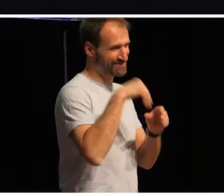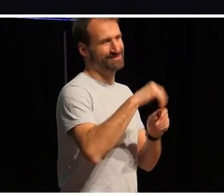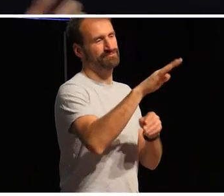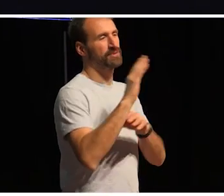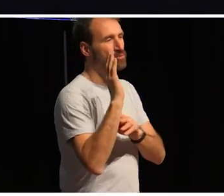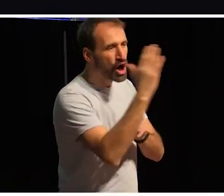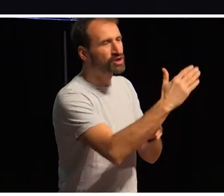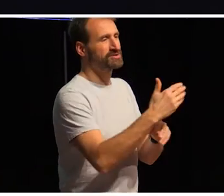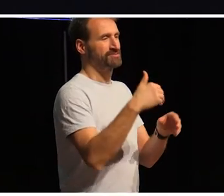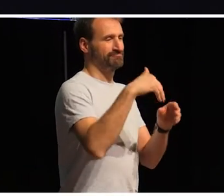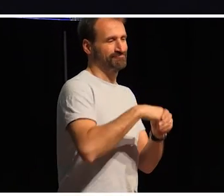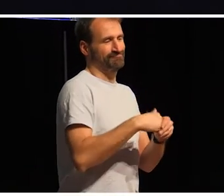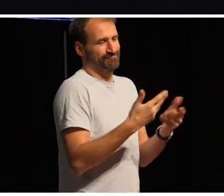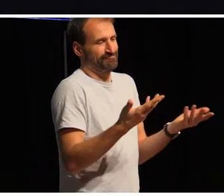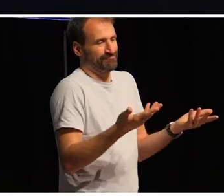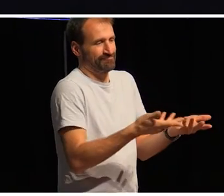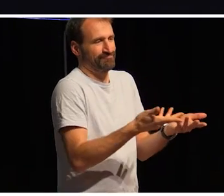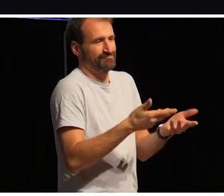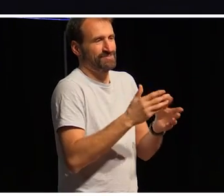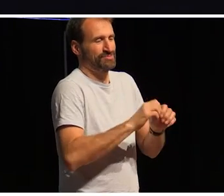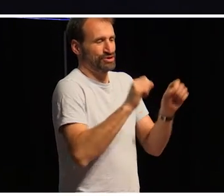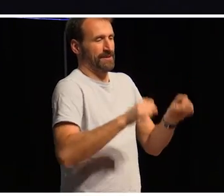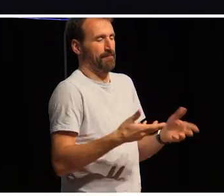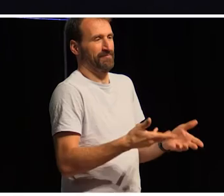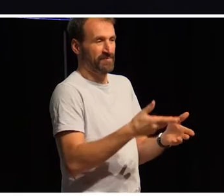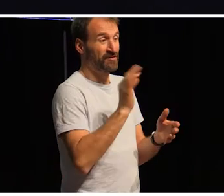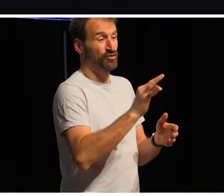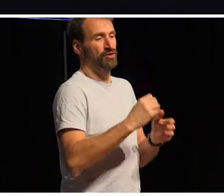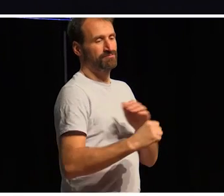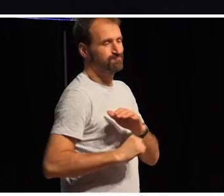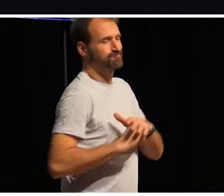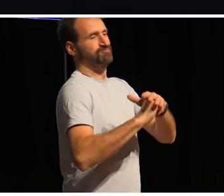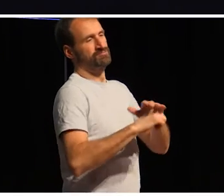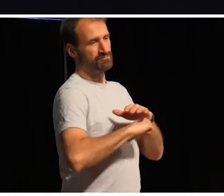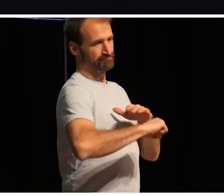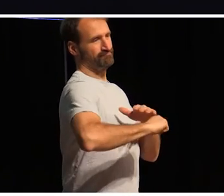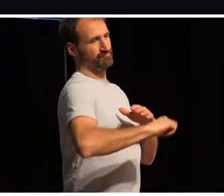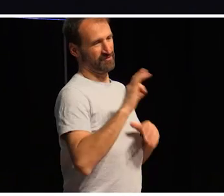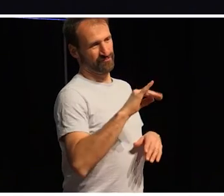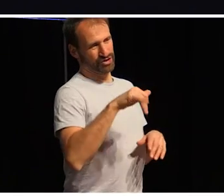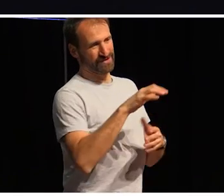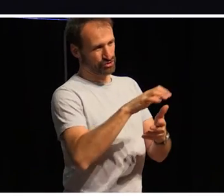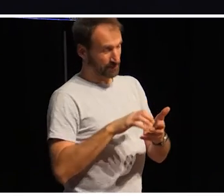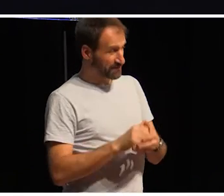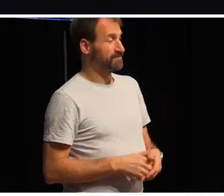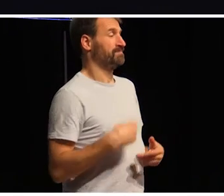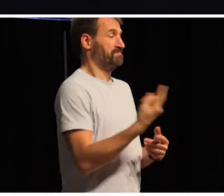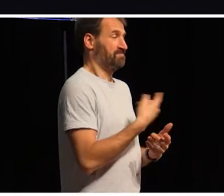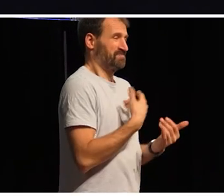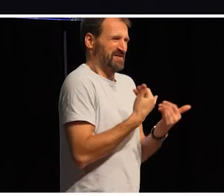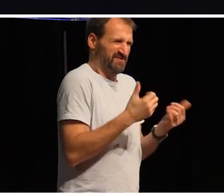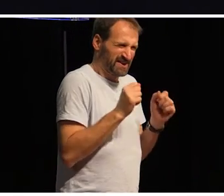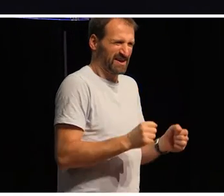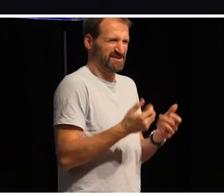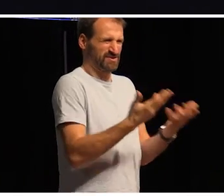your JavaScript. So today we look at what V8 does to make JavaScript this fast and how you can profile